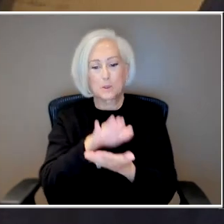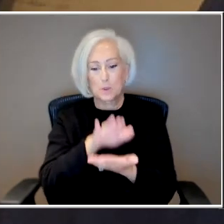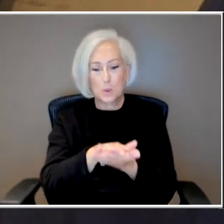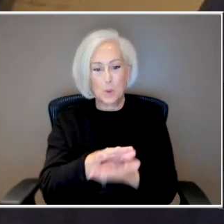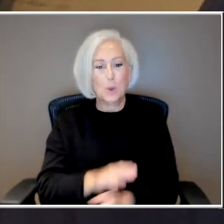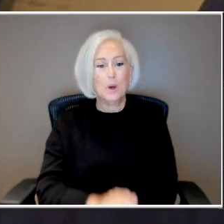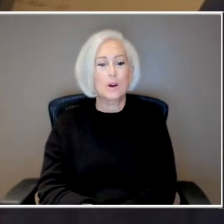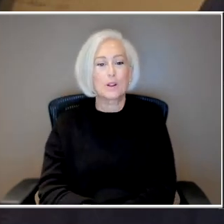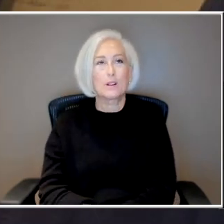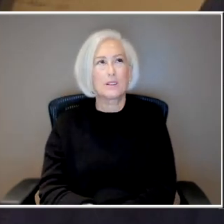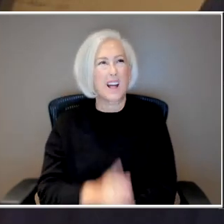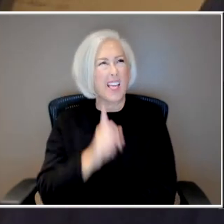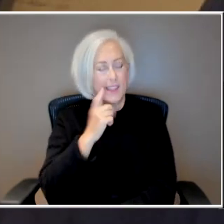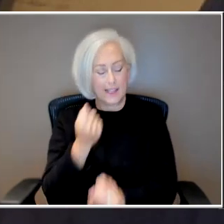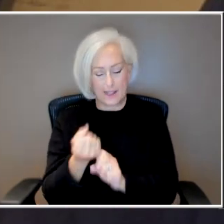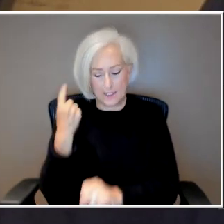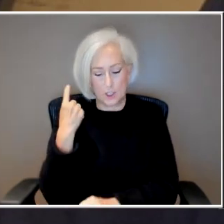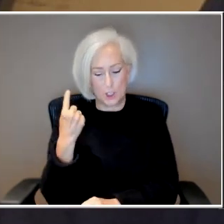last year.